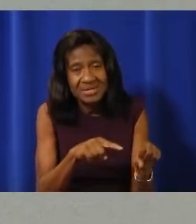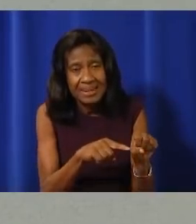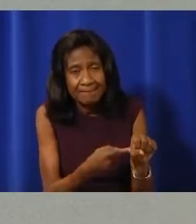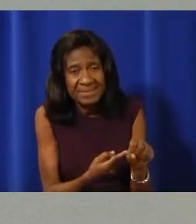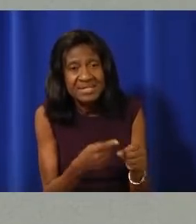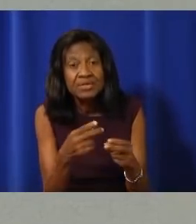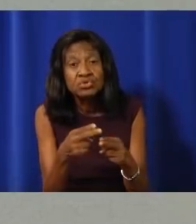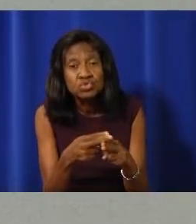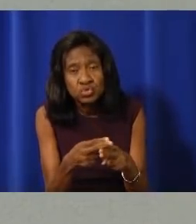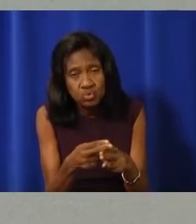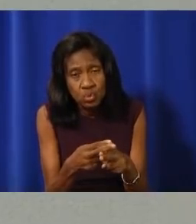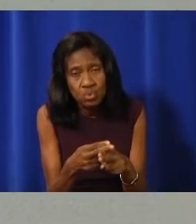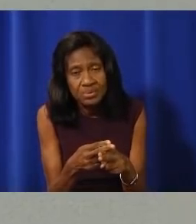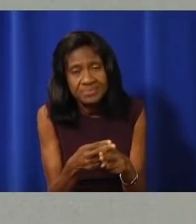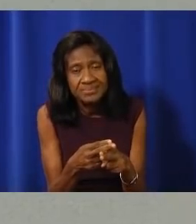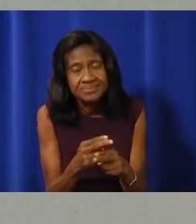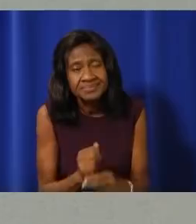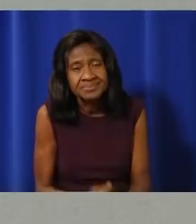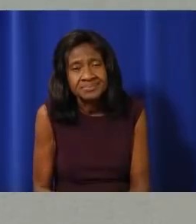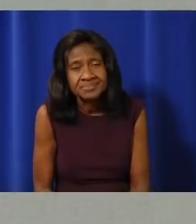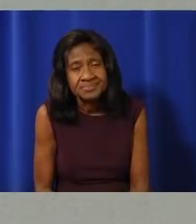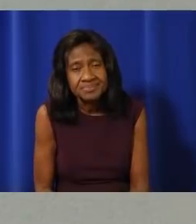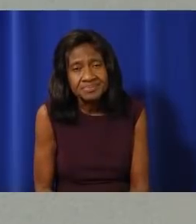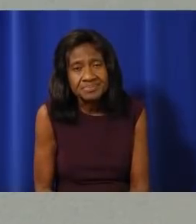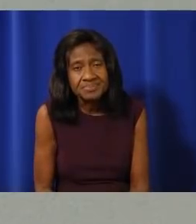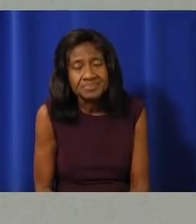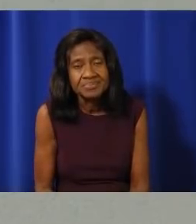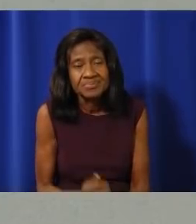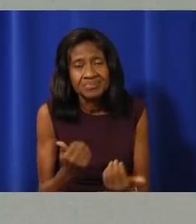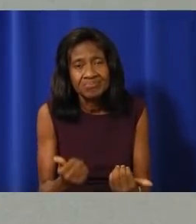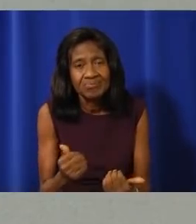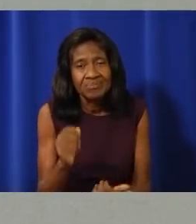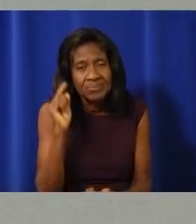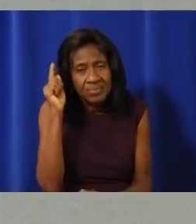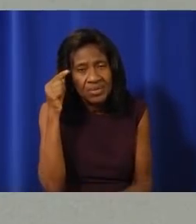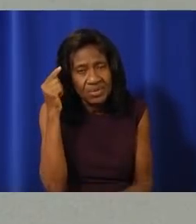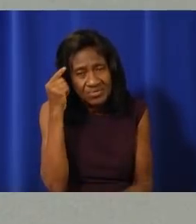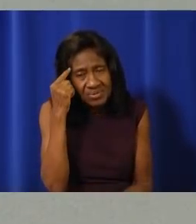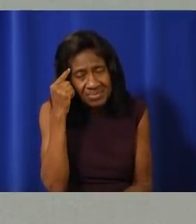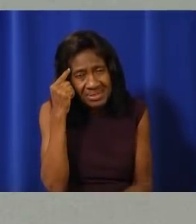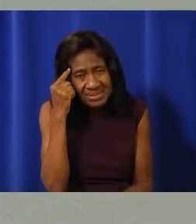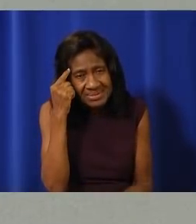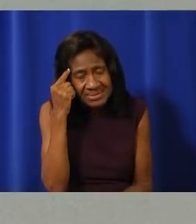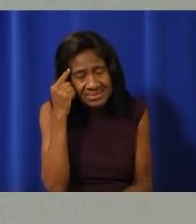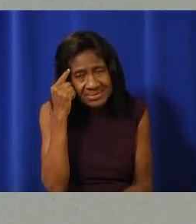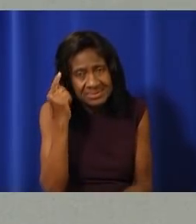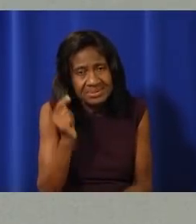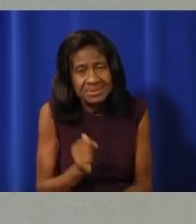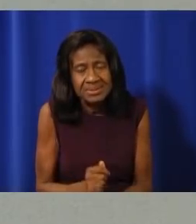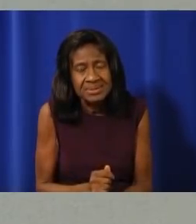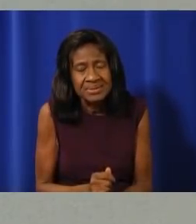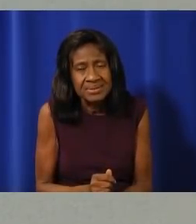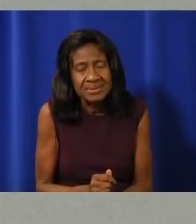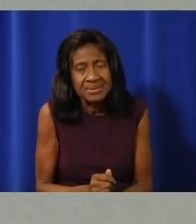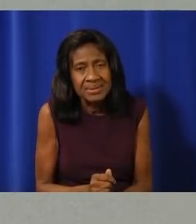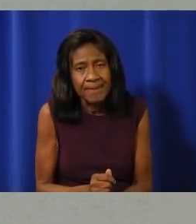good news. Now, I know that government has not taken this decision today to postpone, taken the decision lightly